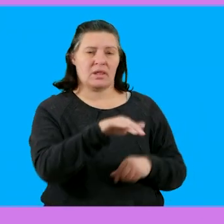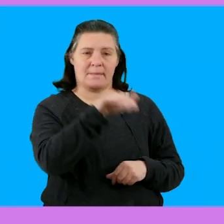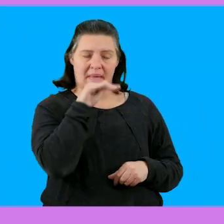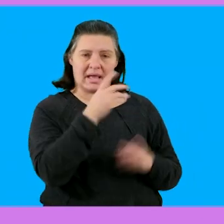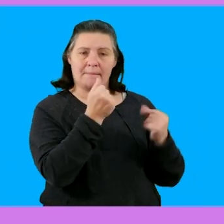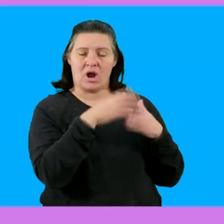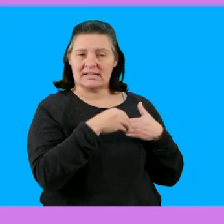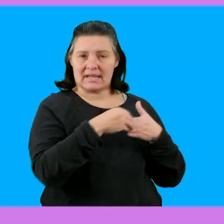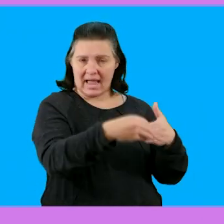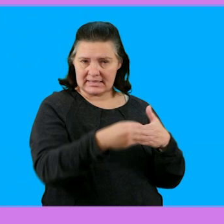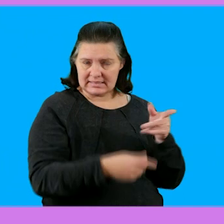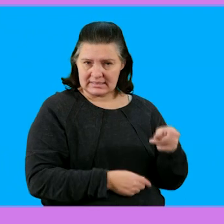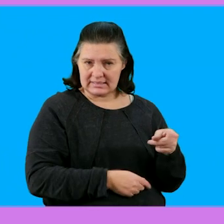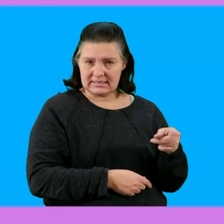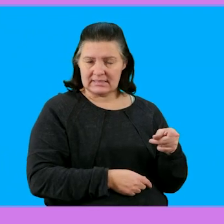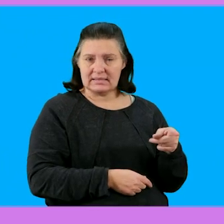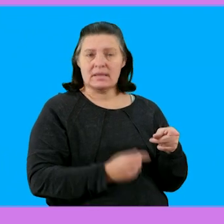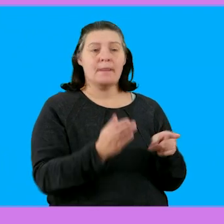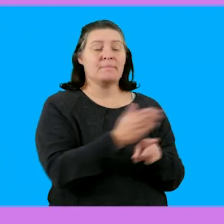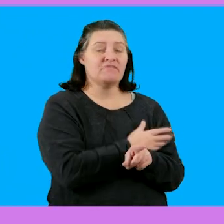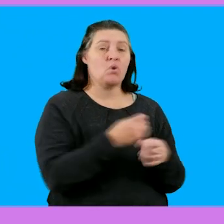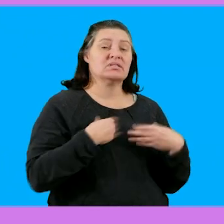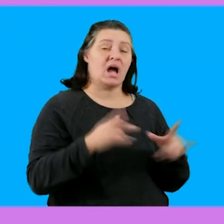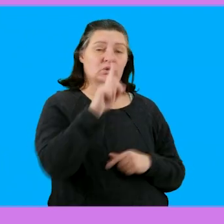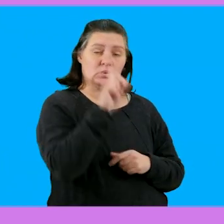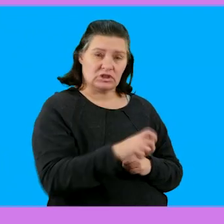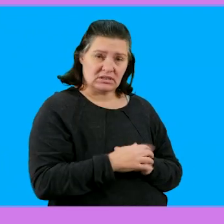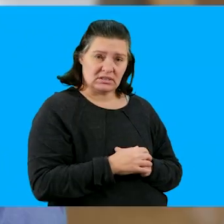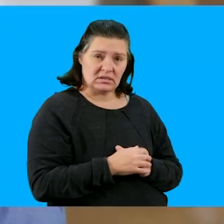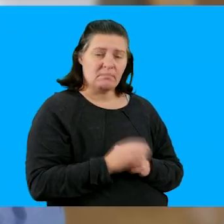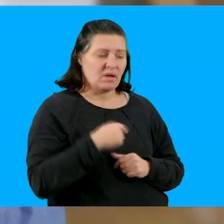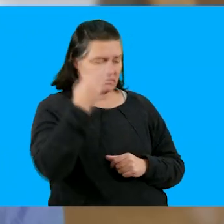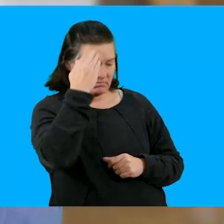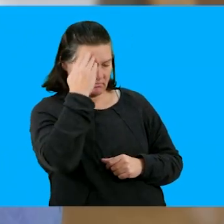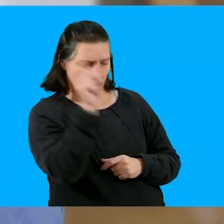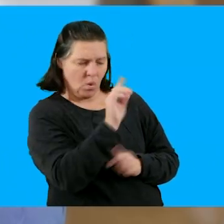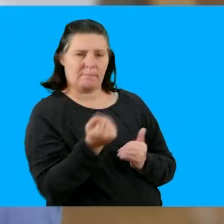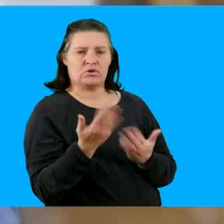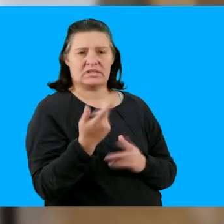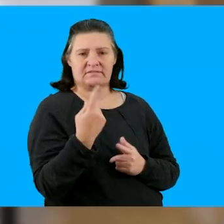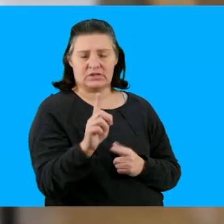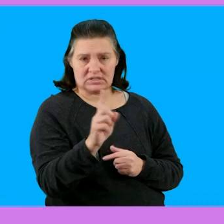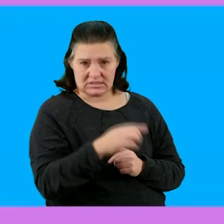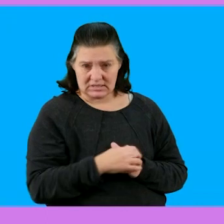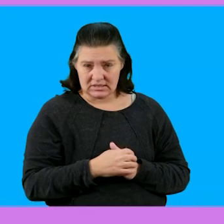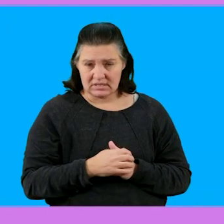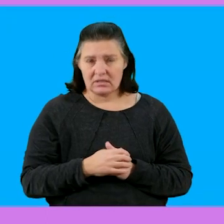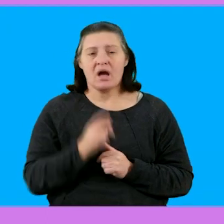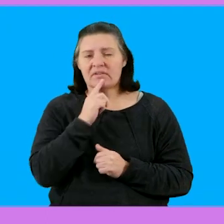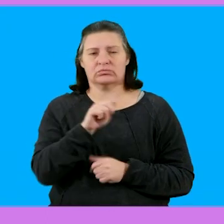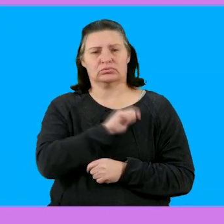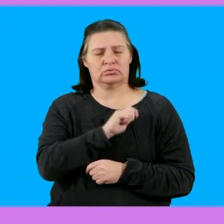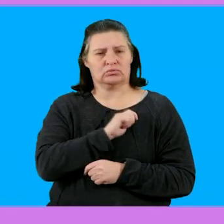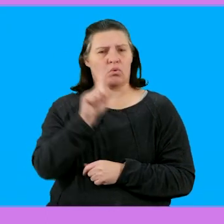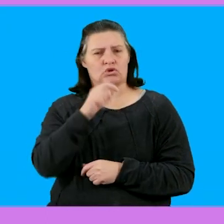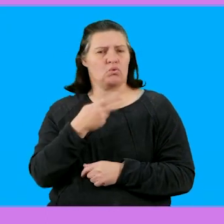Bank pricing guide. And remember, before you start with the question, get familiar with what is presented to you. So what is the